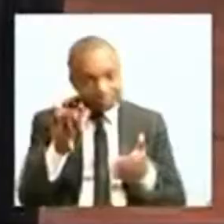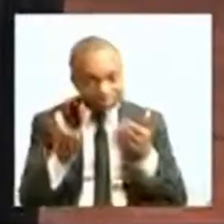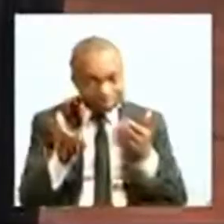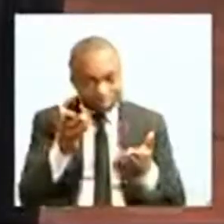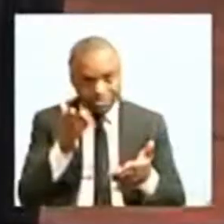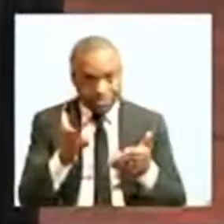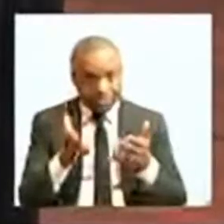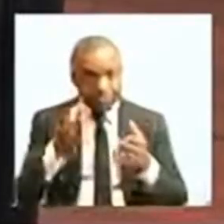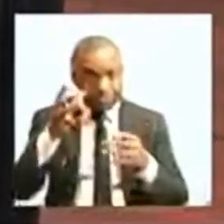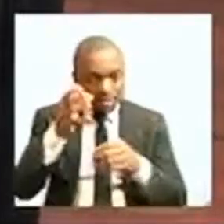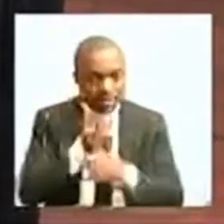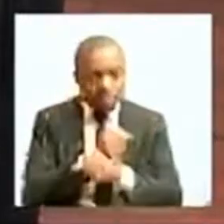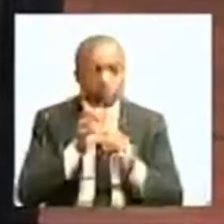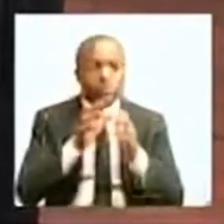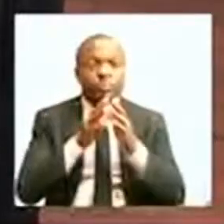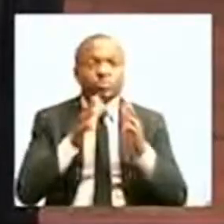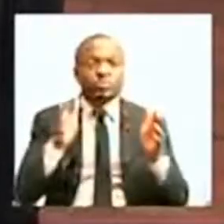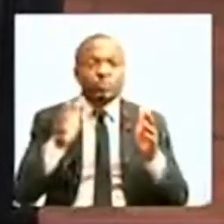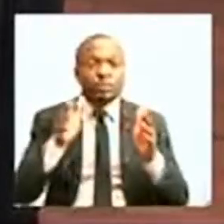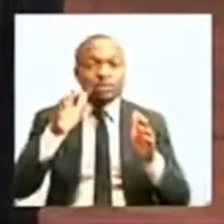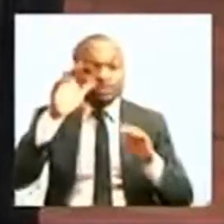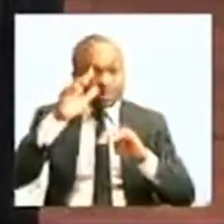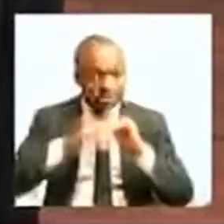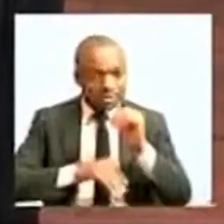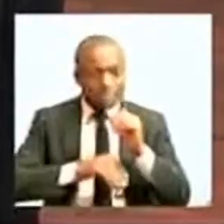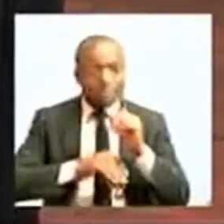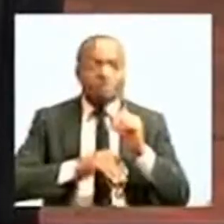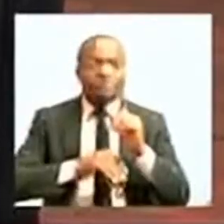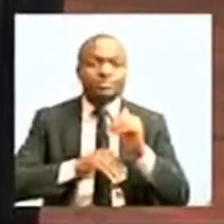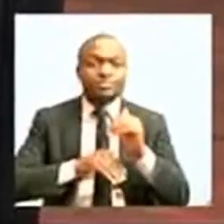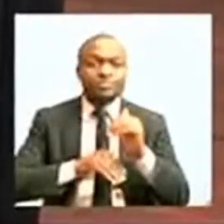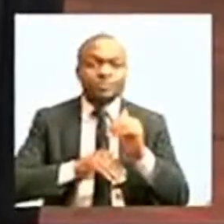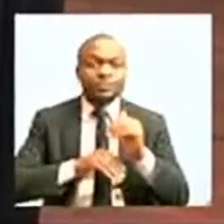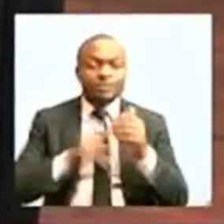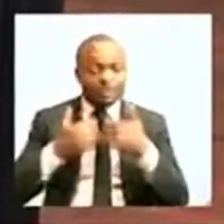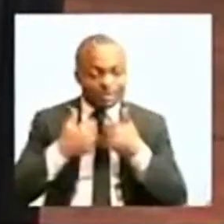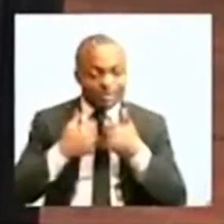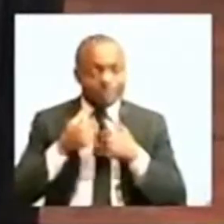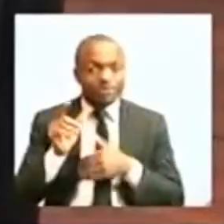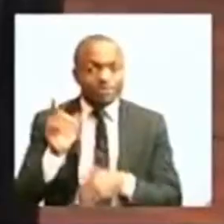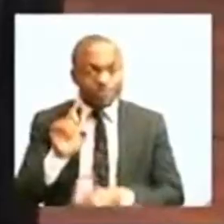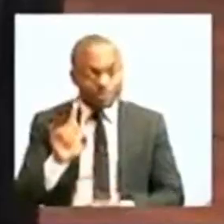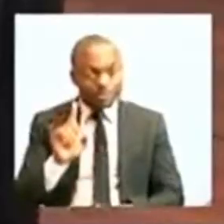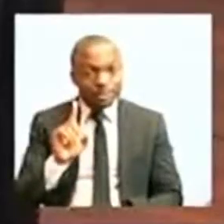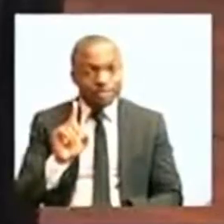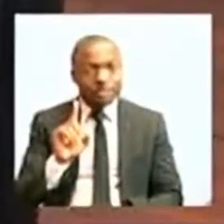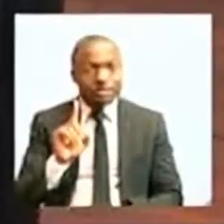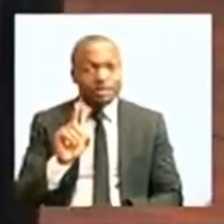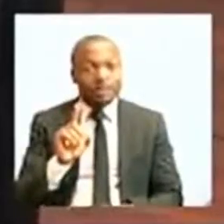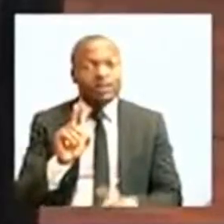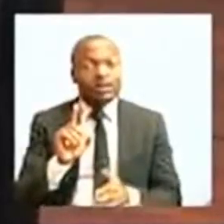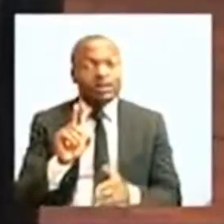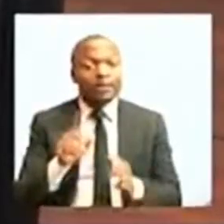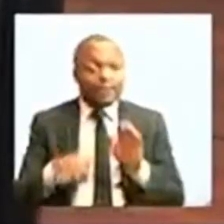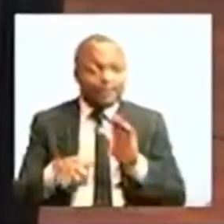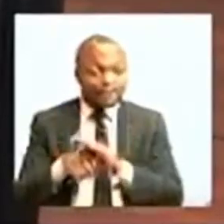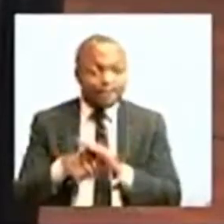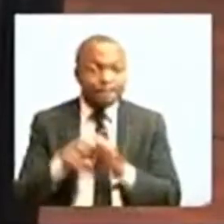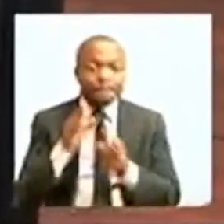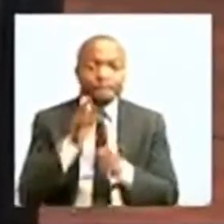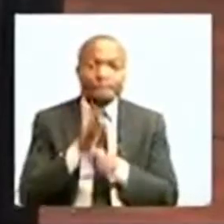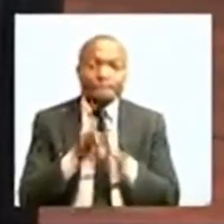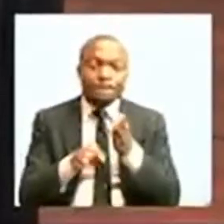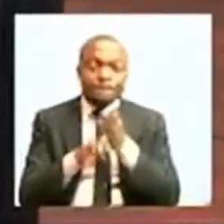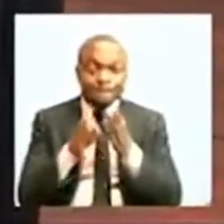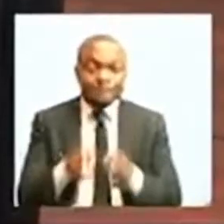more than they should have, because where they are private contractors, the progress is better